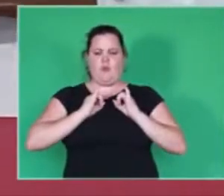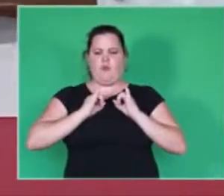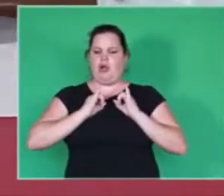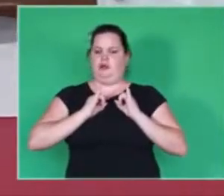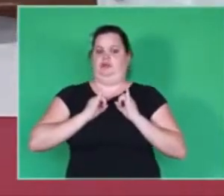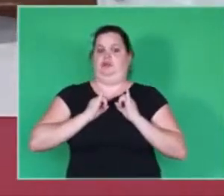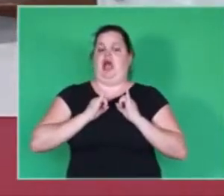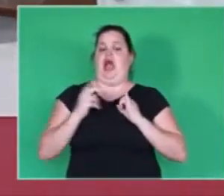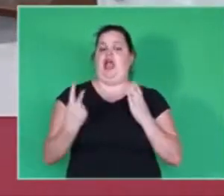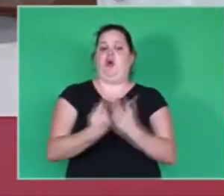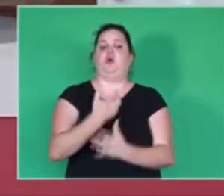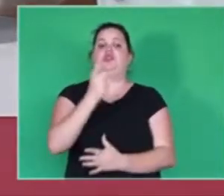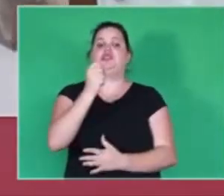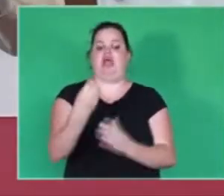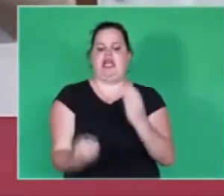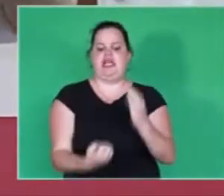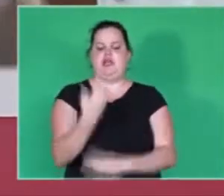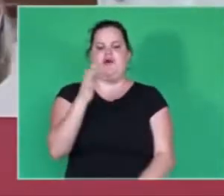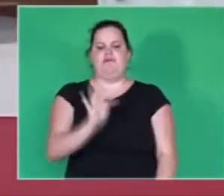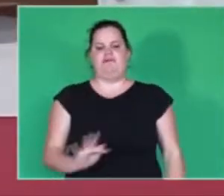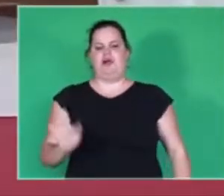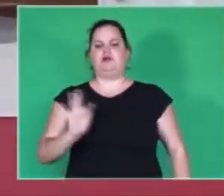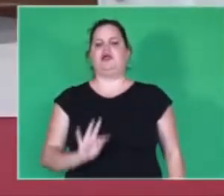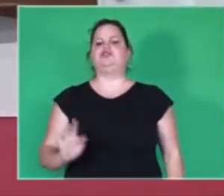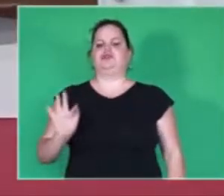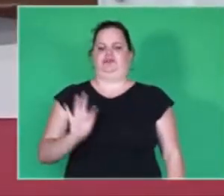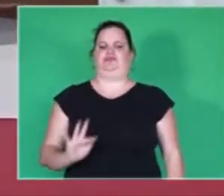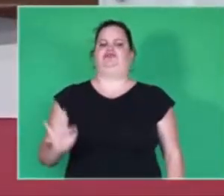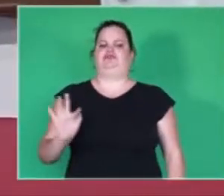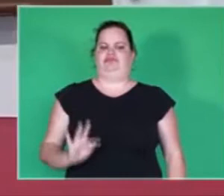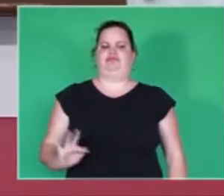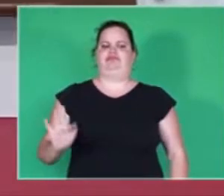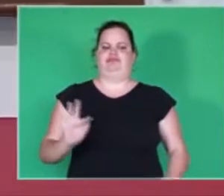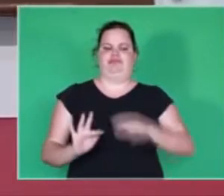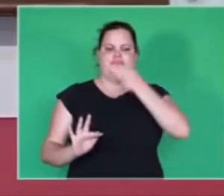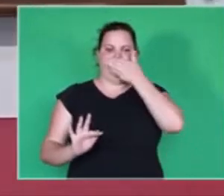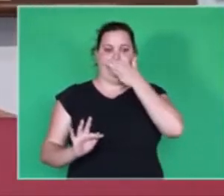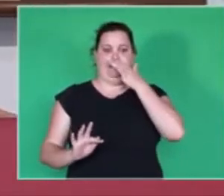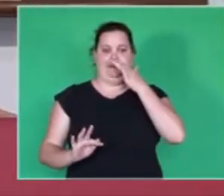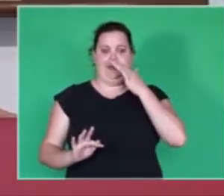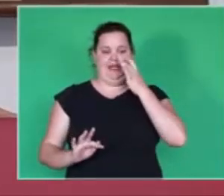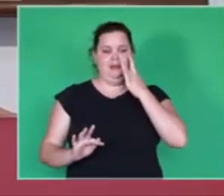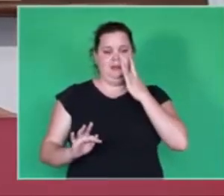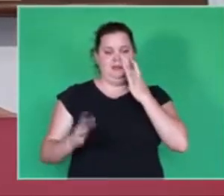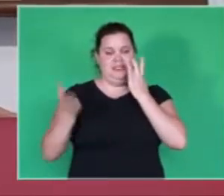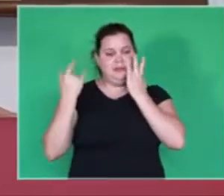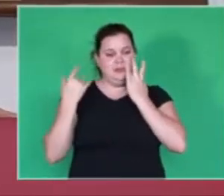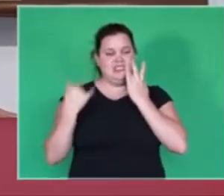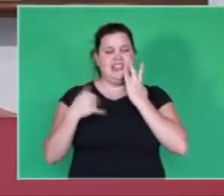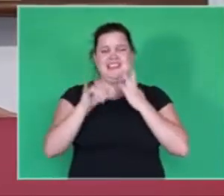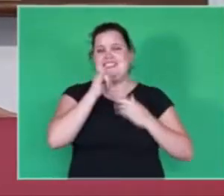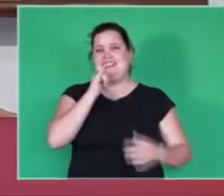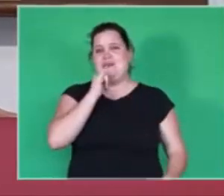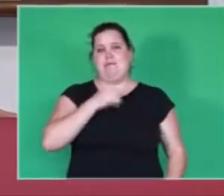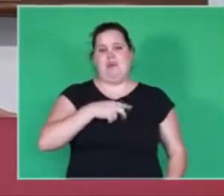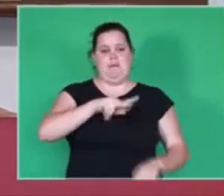The church began to get worried. They created the universities, like that of a